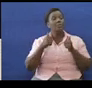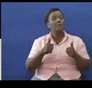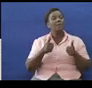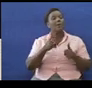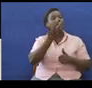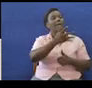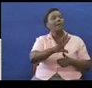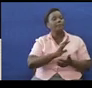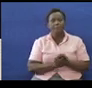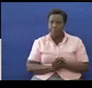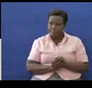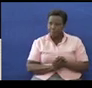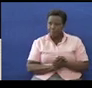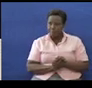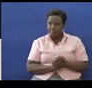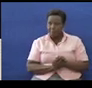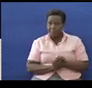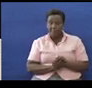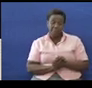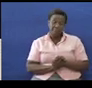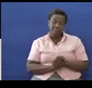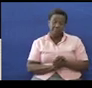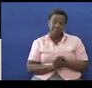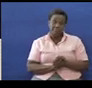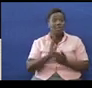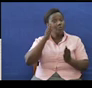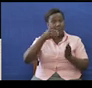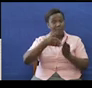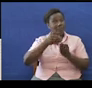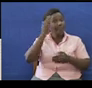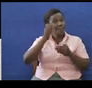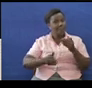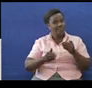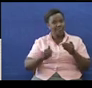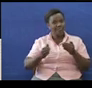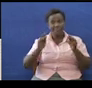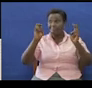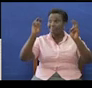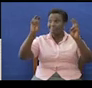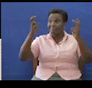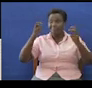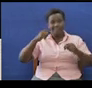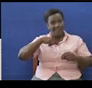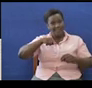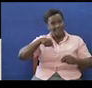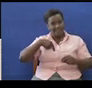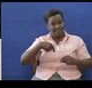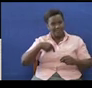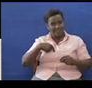life. Our life depends on water. Now, up to there, my students, I would like to end it